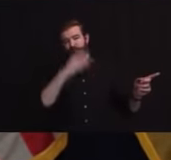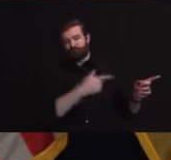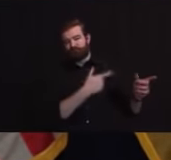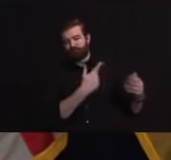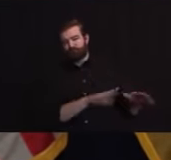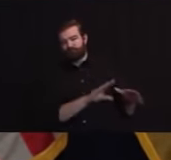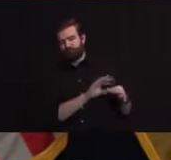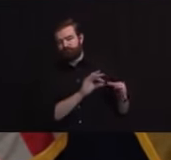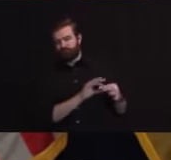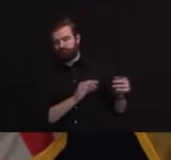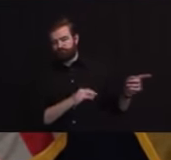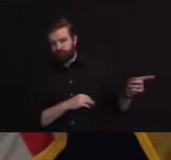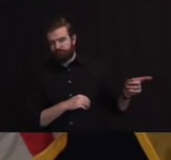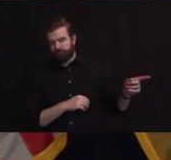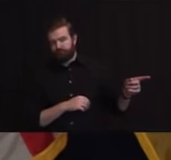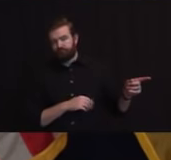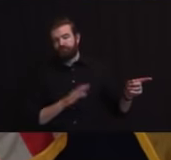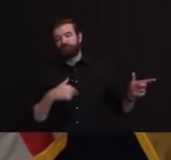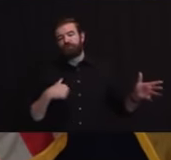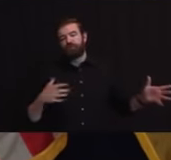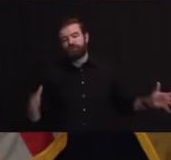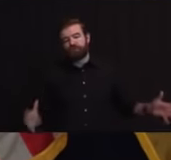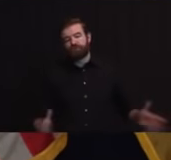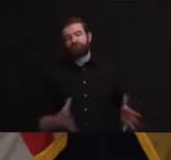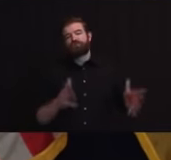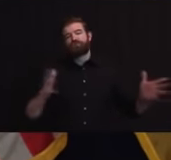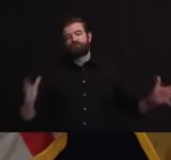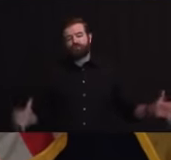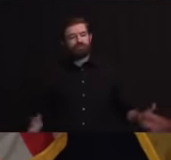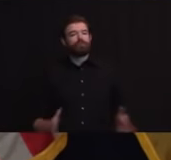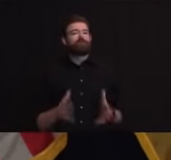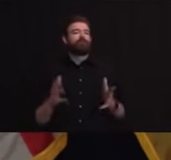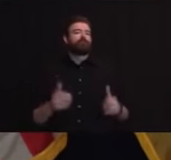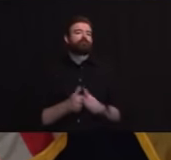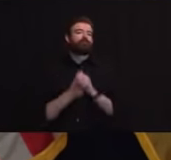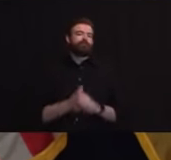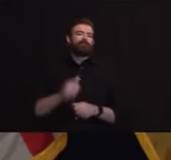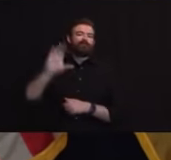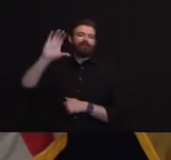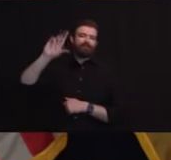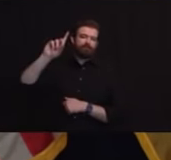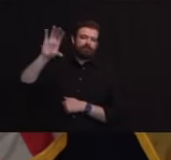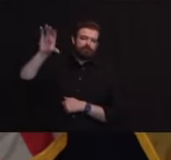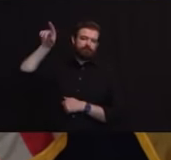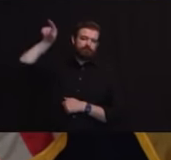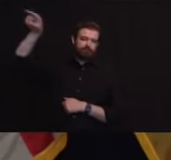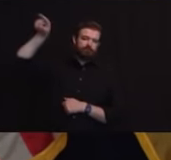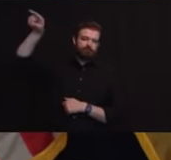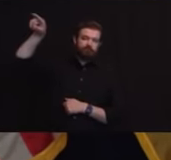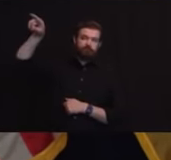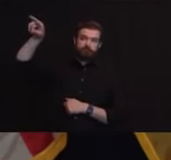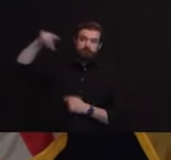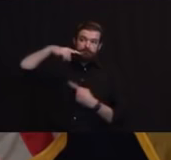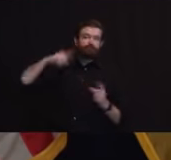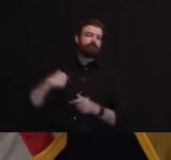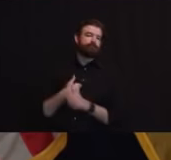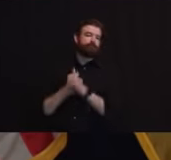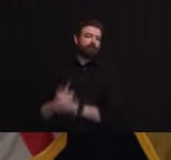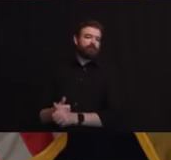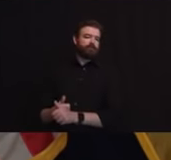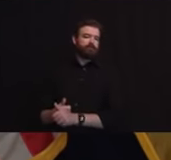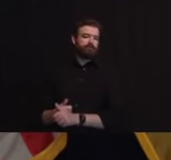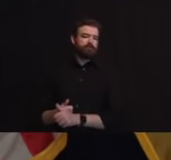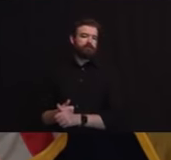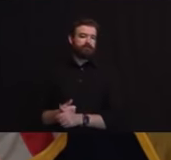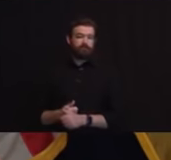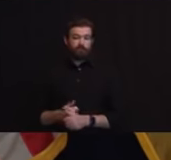certainly I would strongly encourage us, as we always do, to follow the CDC's lead. So I do not think that we'll be changing anything until the CDC goes ahead and